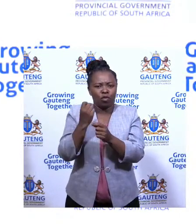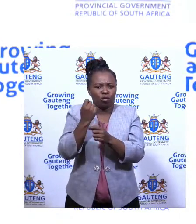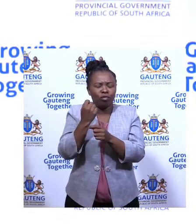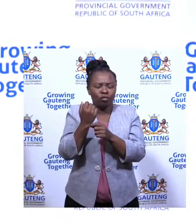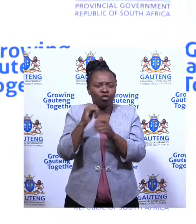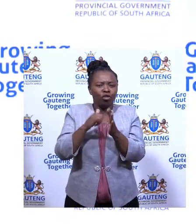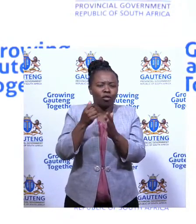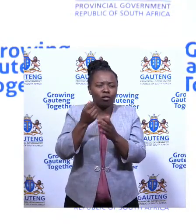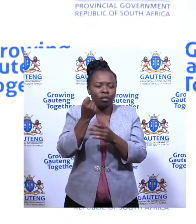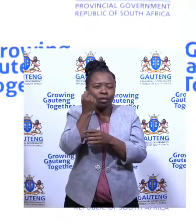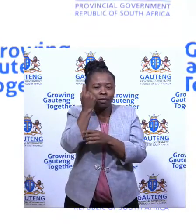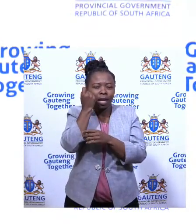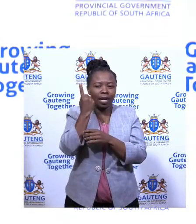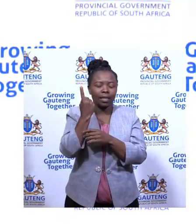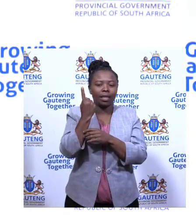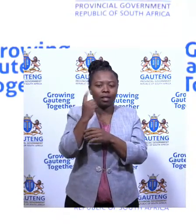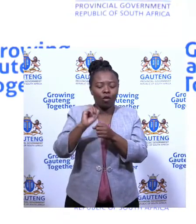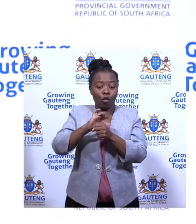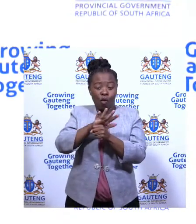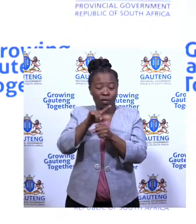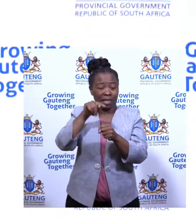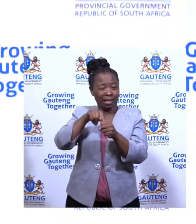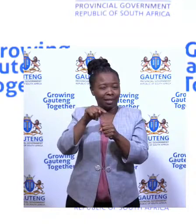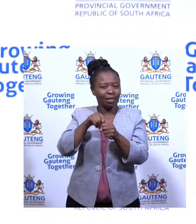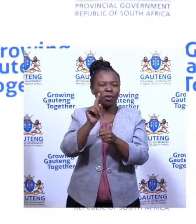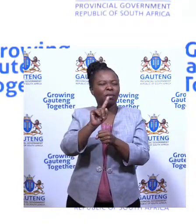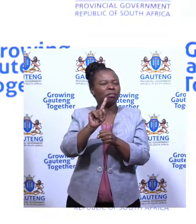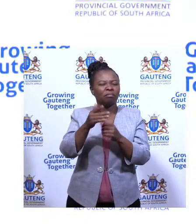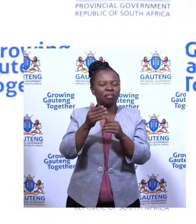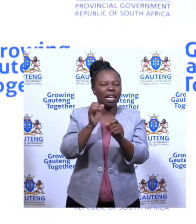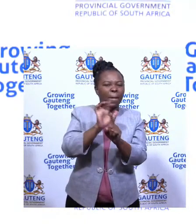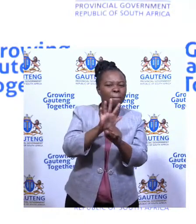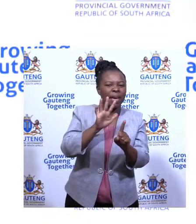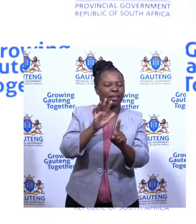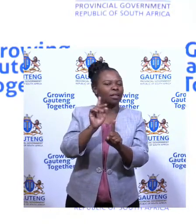and as the Premier said, particularly focusing on trying to understand some of the